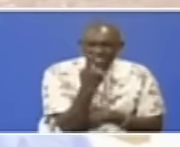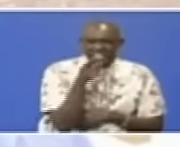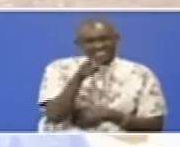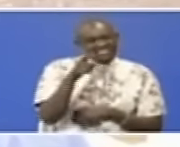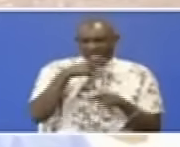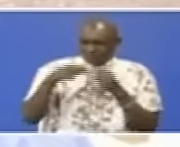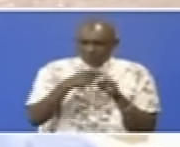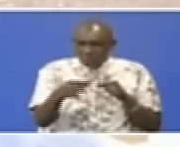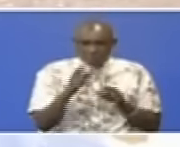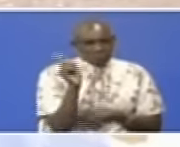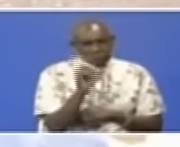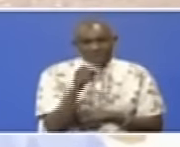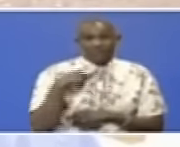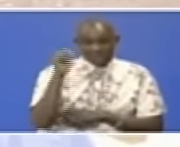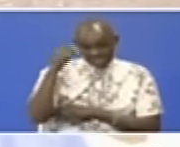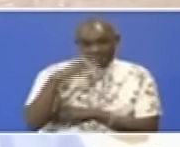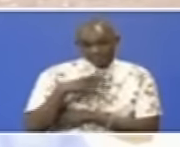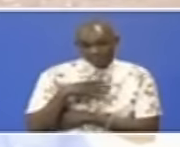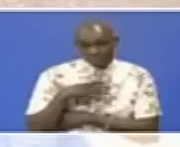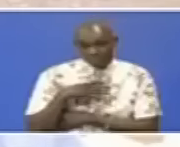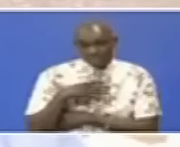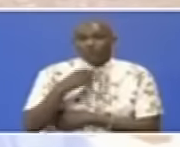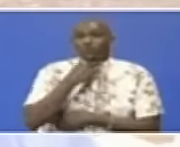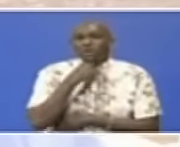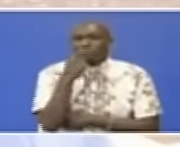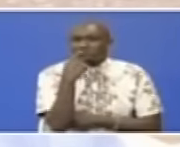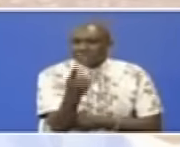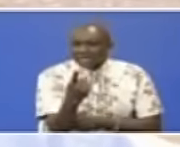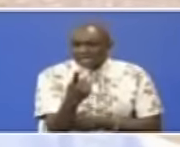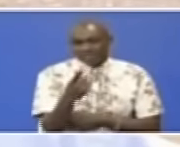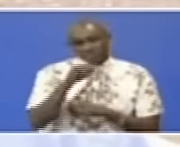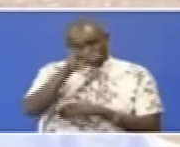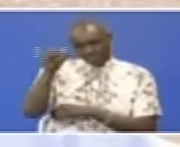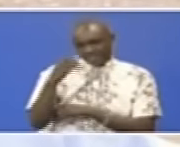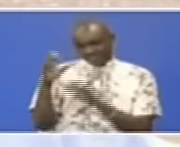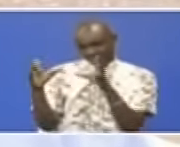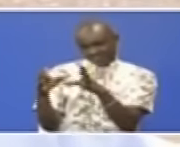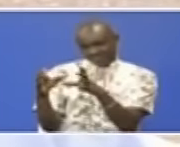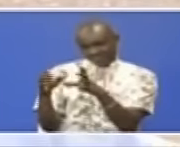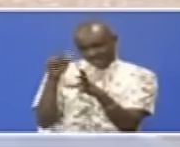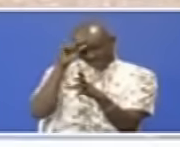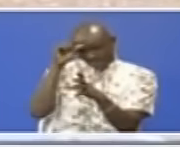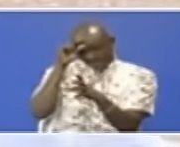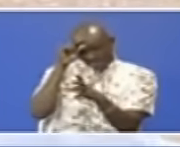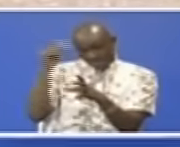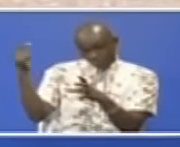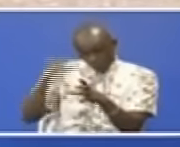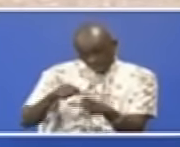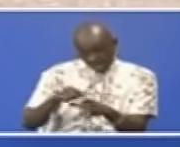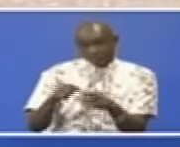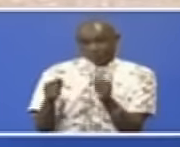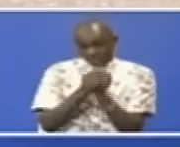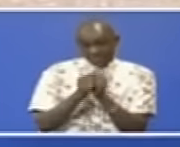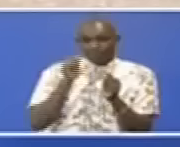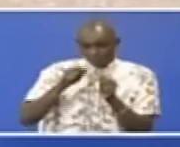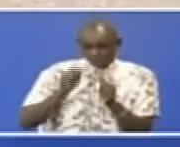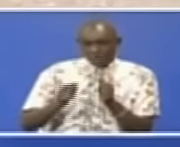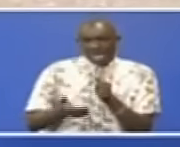CORD. It's about Kenyans. And I want to tell Jubilee to come on board and